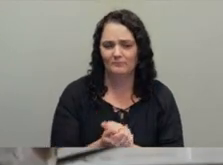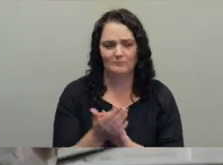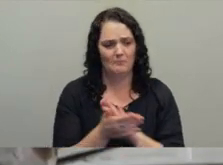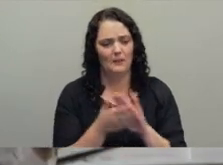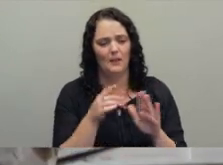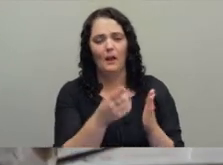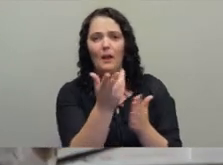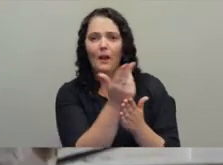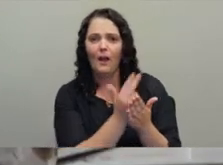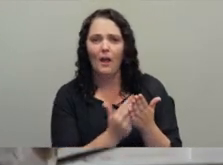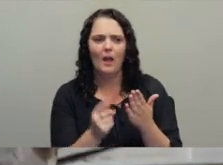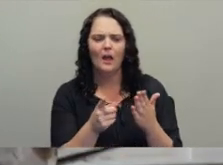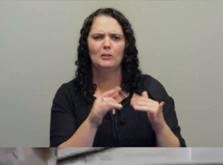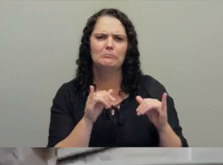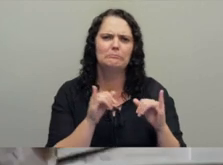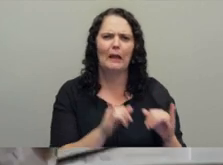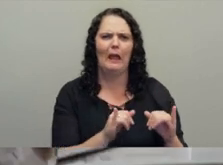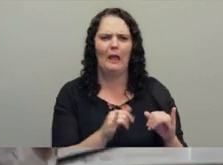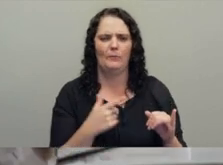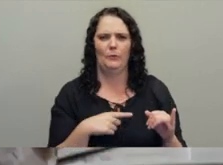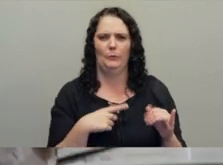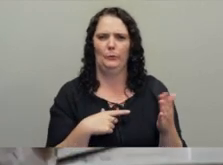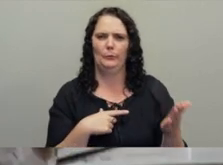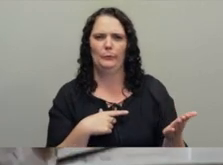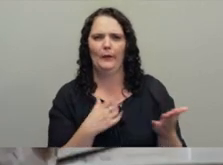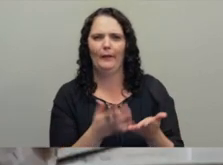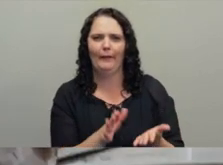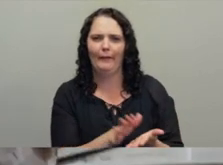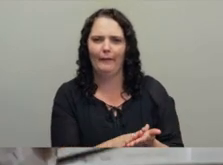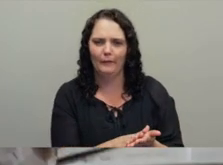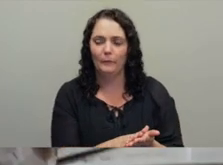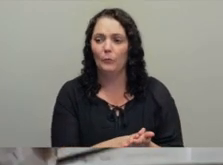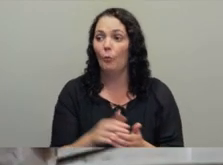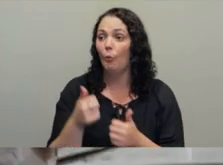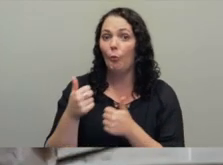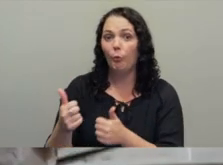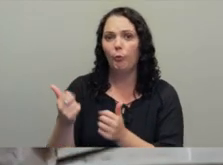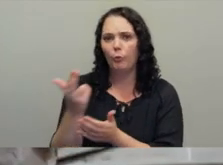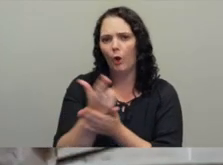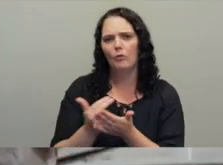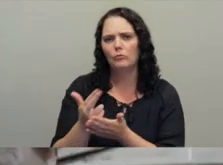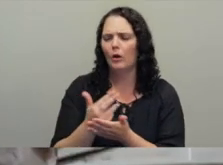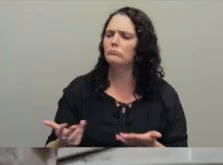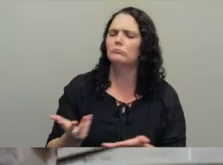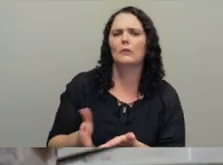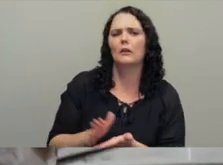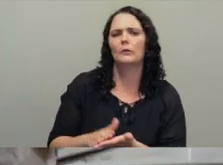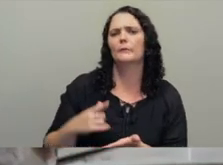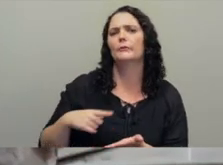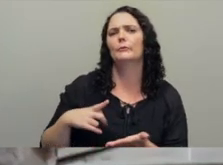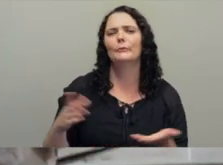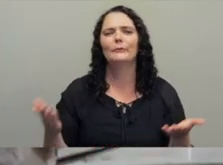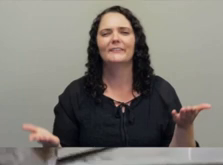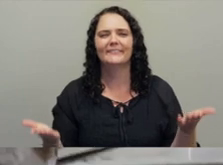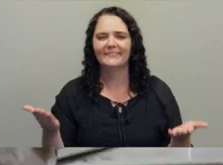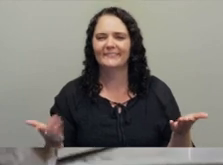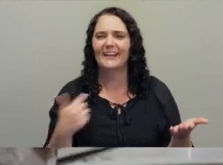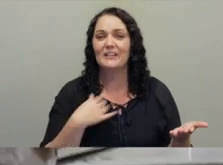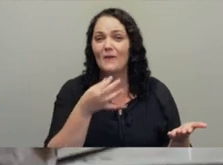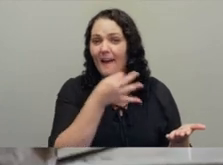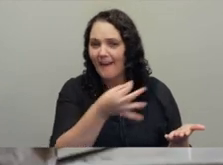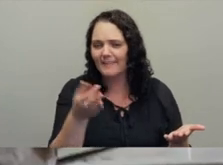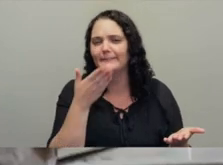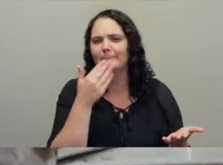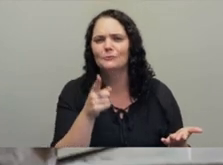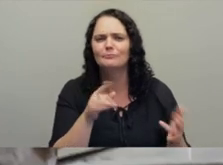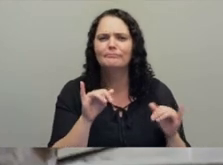drawings bad and what makes good drawings good. And we're going to do a deep dive into badness. And I'm actually going to ask all y'all to make some bad drawings today. And